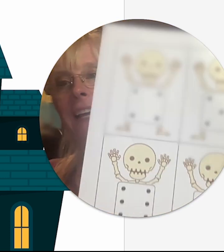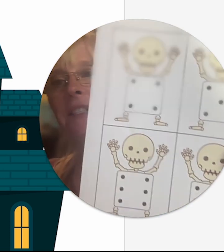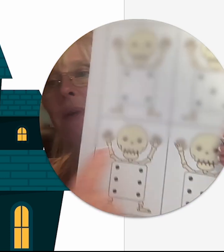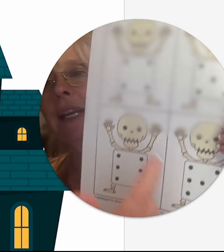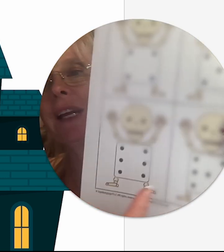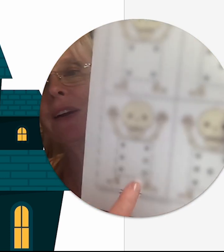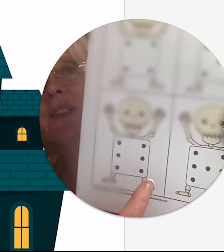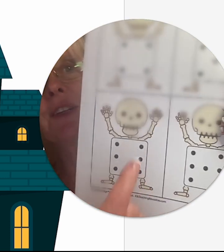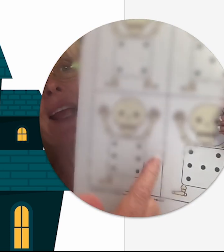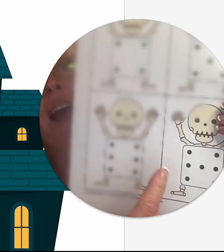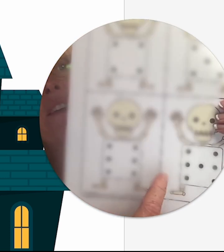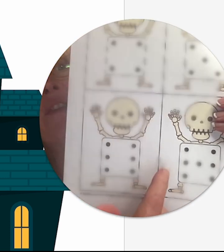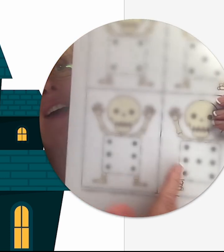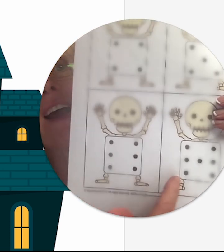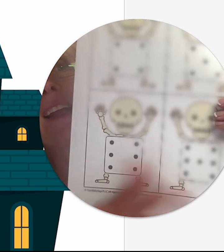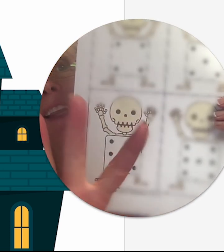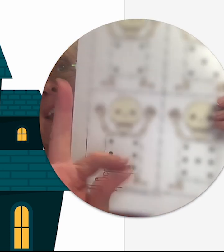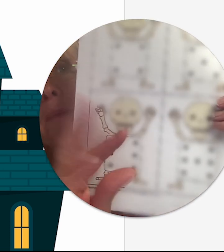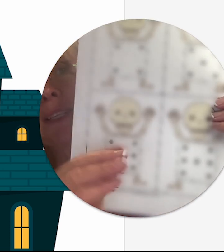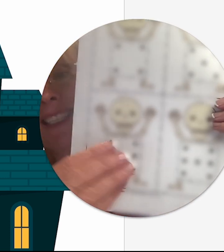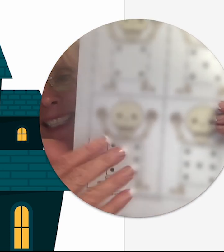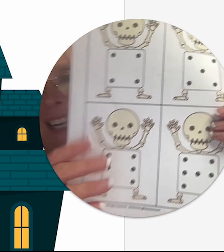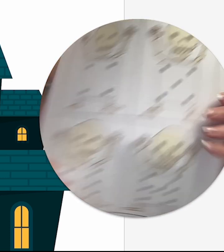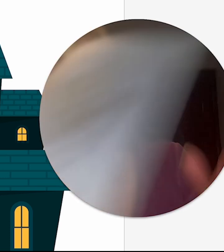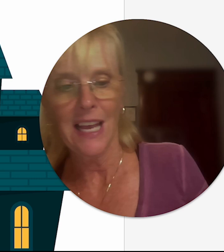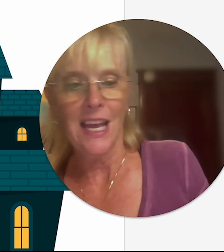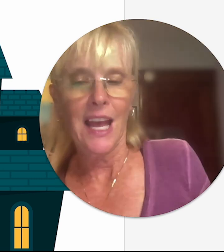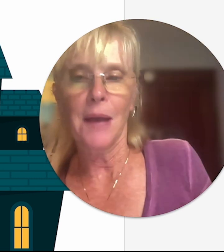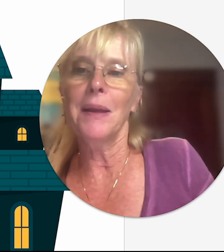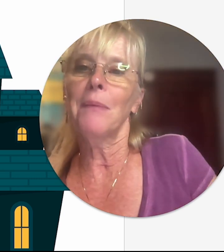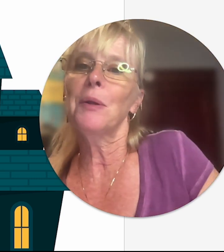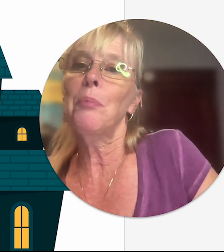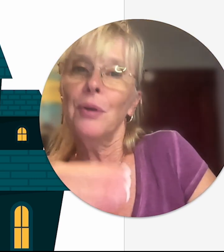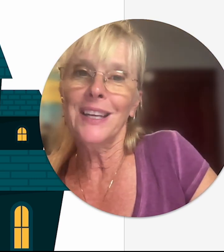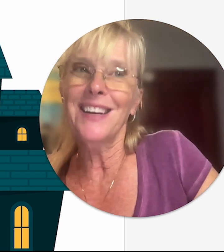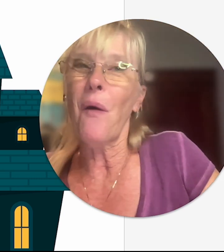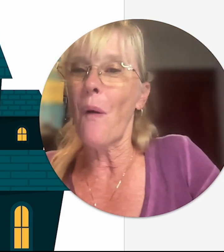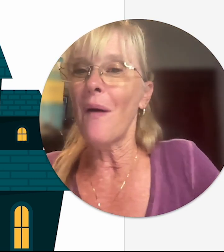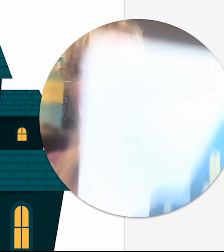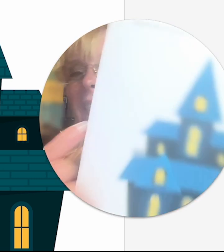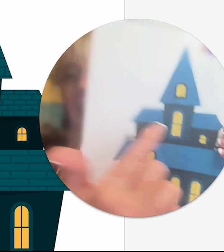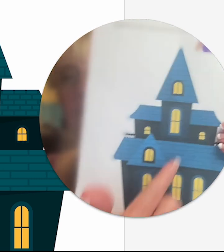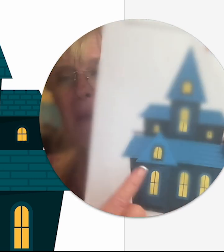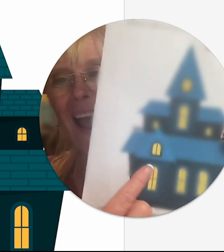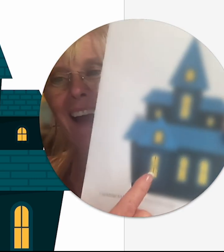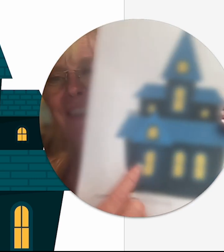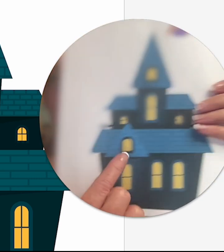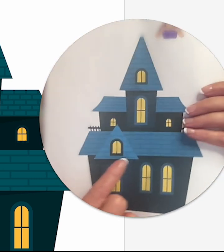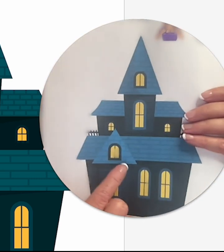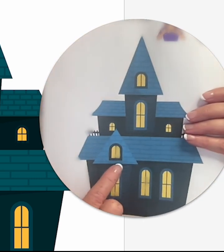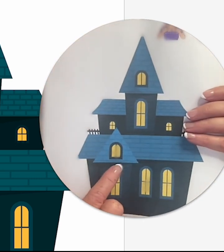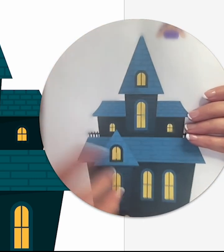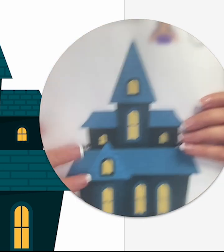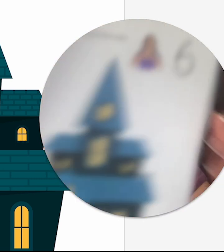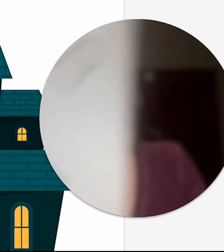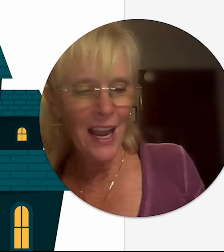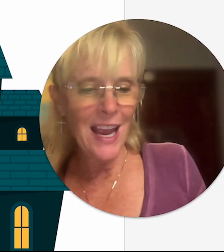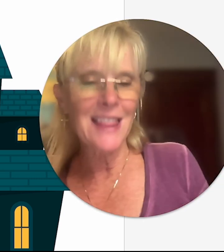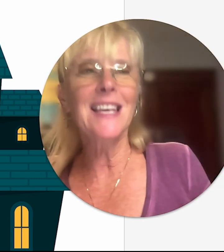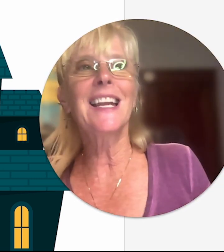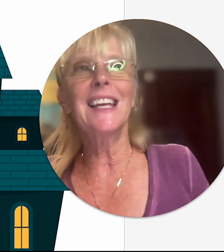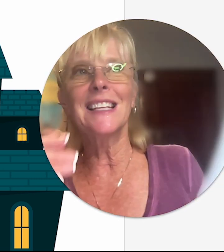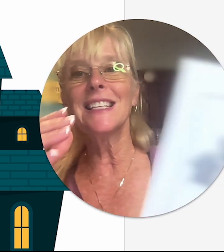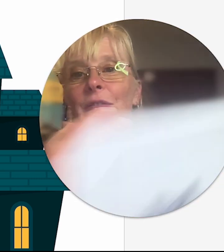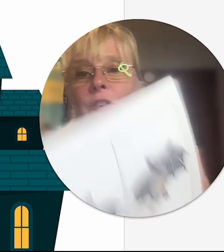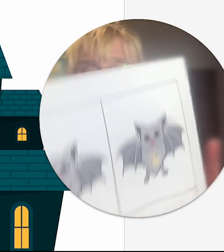like dice right here, so they had to find the number 6 and be able to put it on the mat right here. Okay,